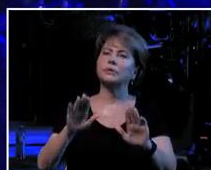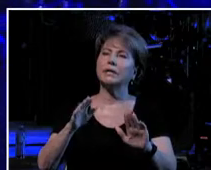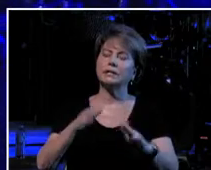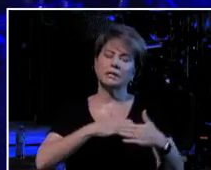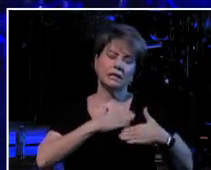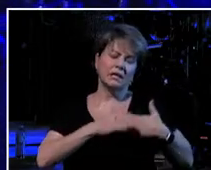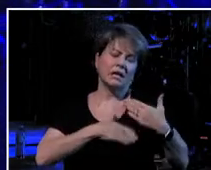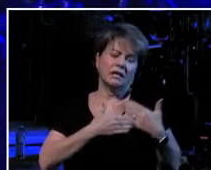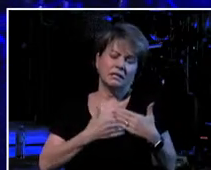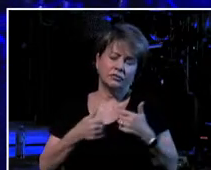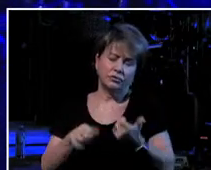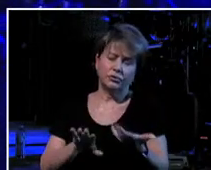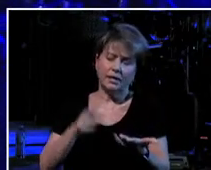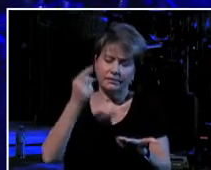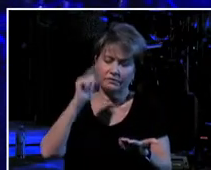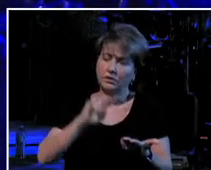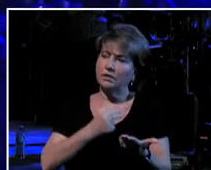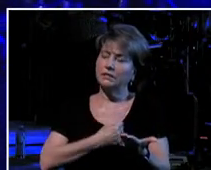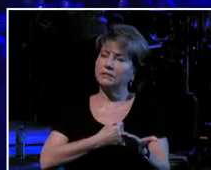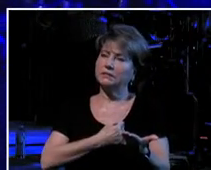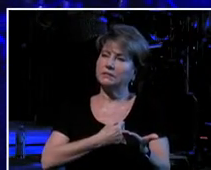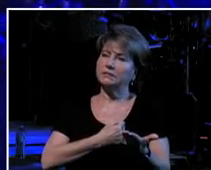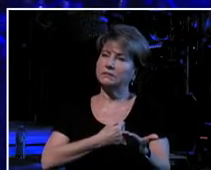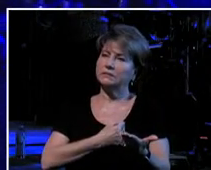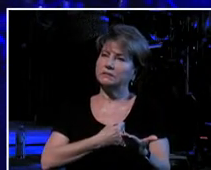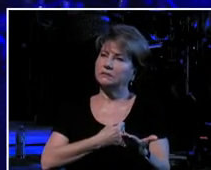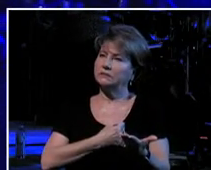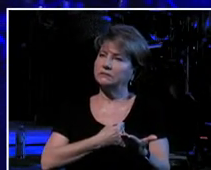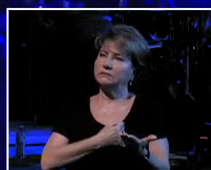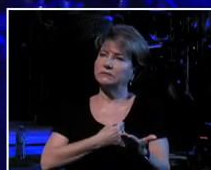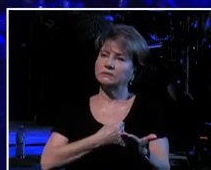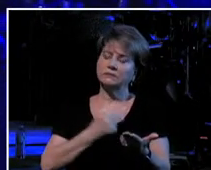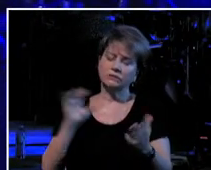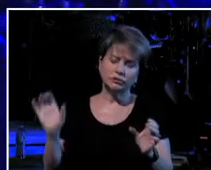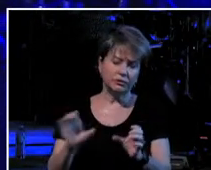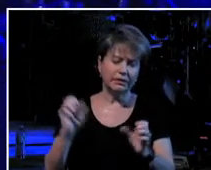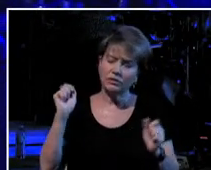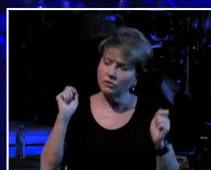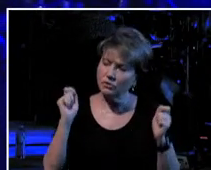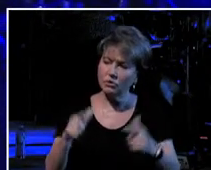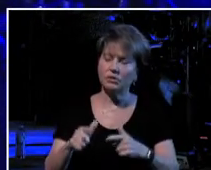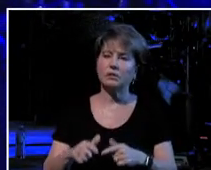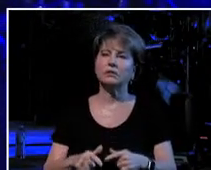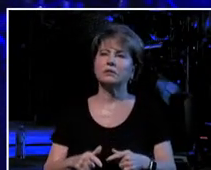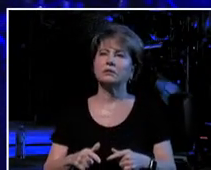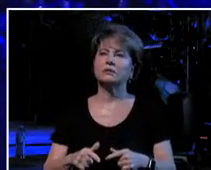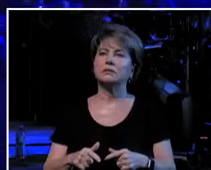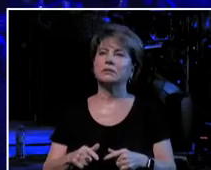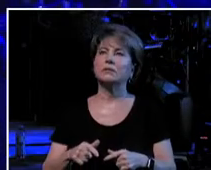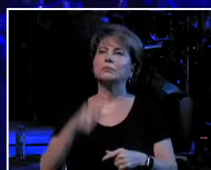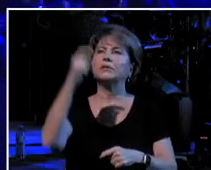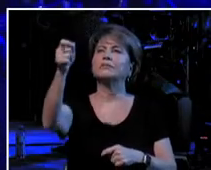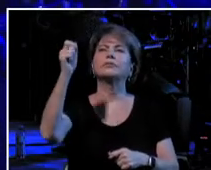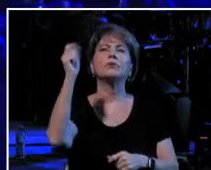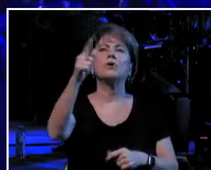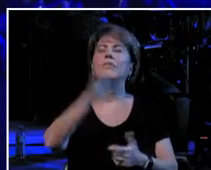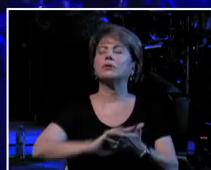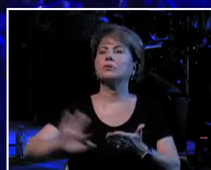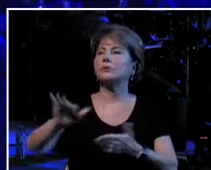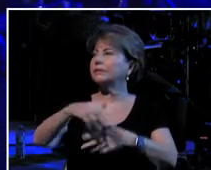laying down your own life for our sake. Lord Jesus, you've done it all. So may you receive all the glory in this